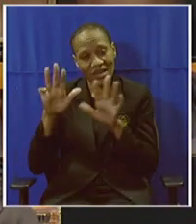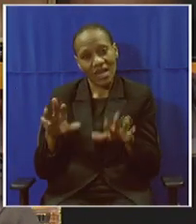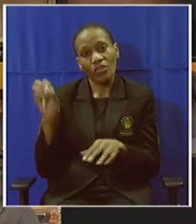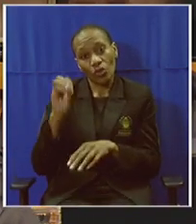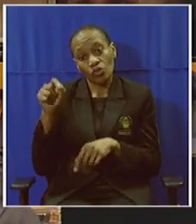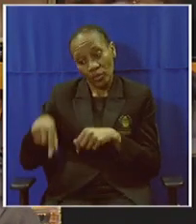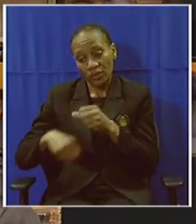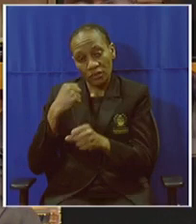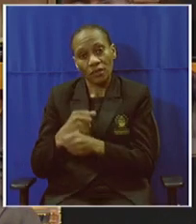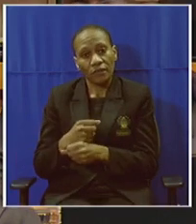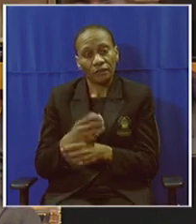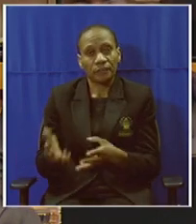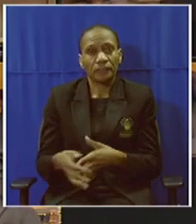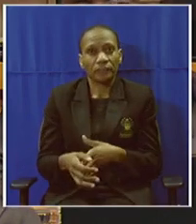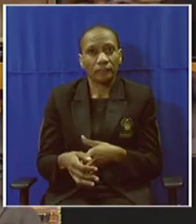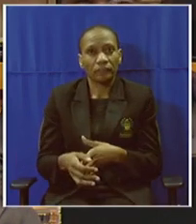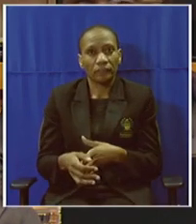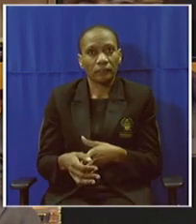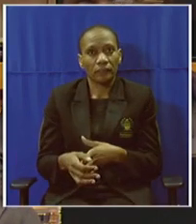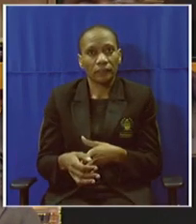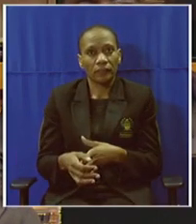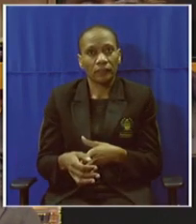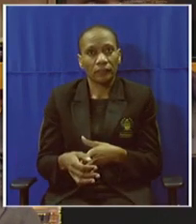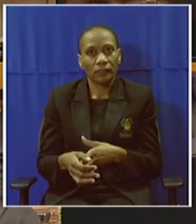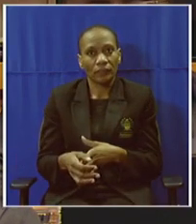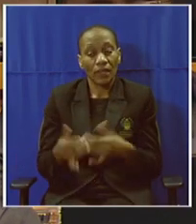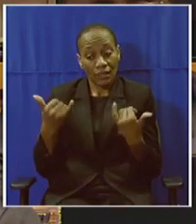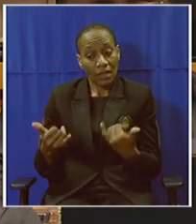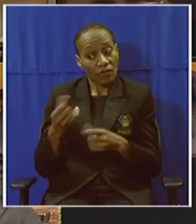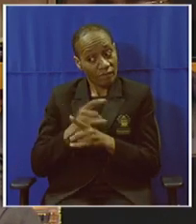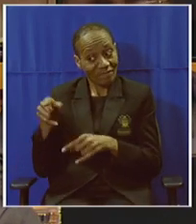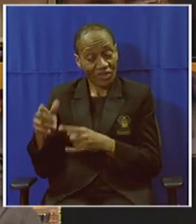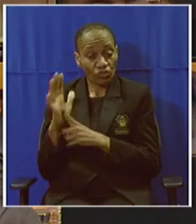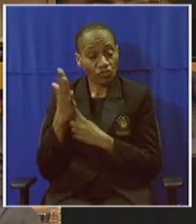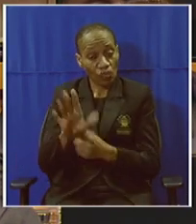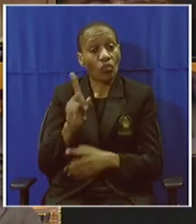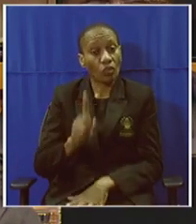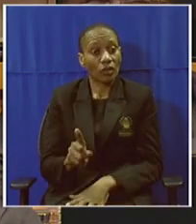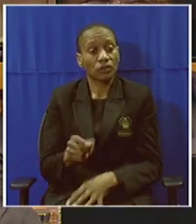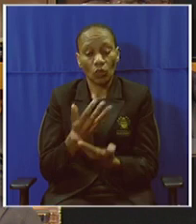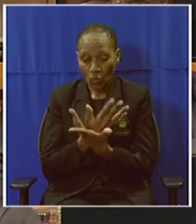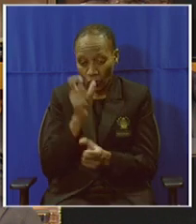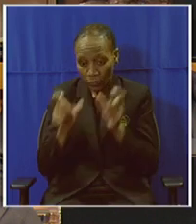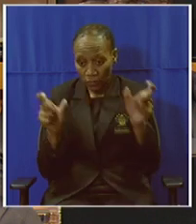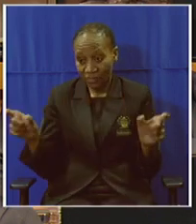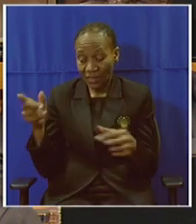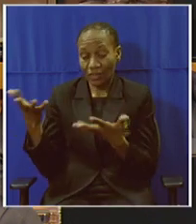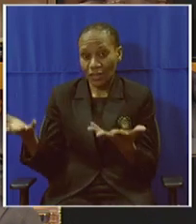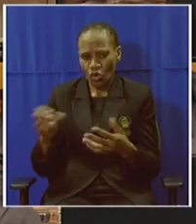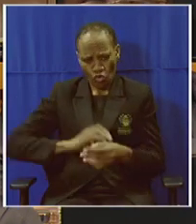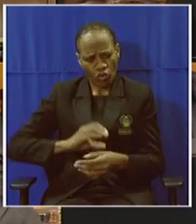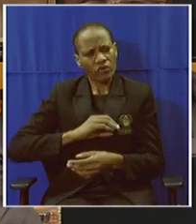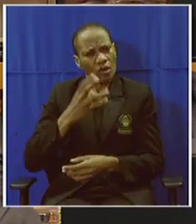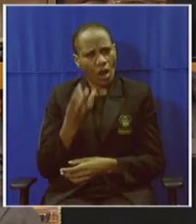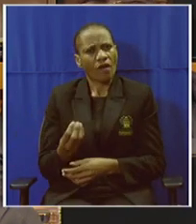of October 2019. This landslide victory confirms that students still have confidence